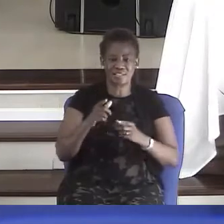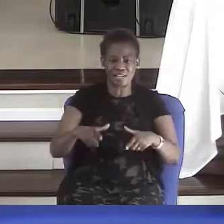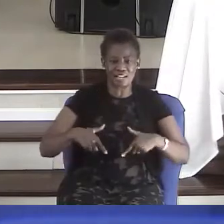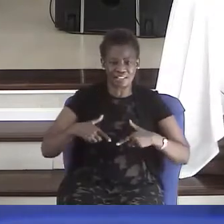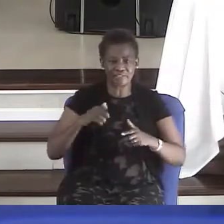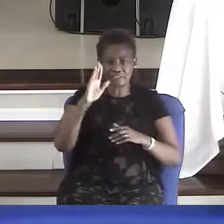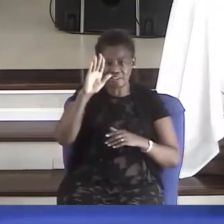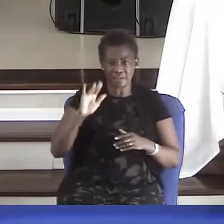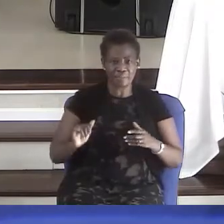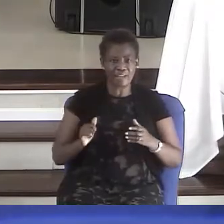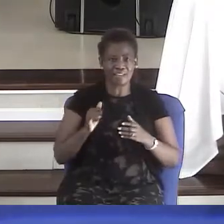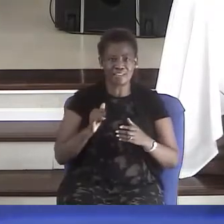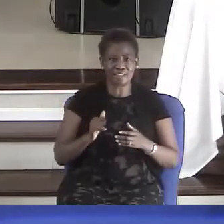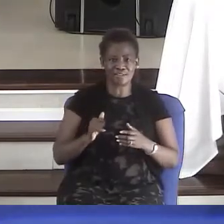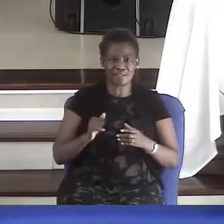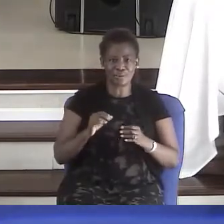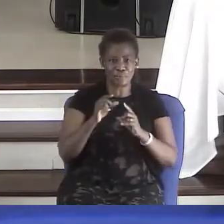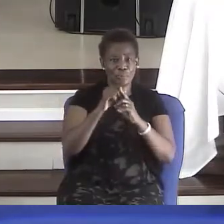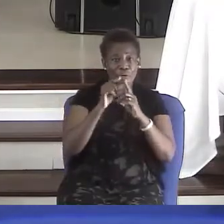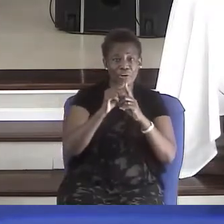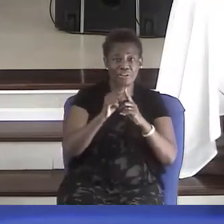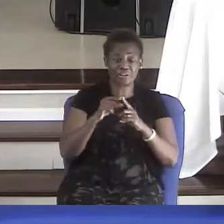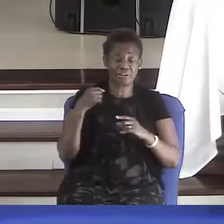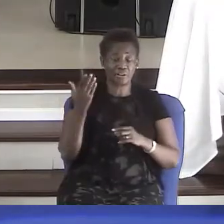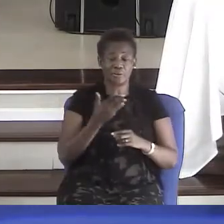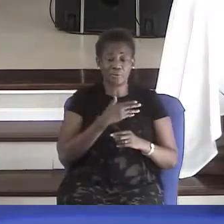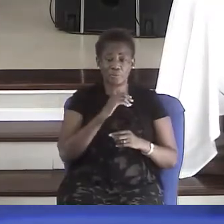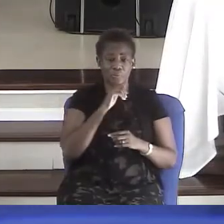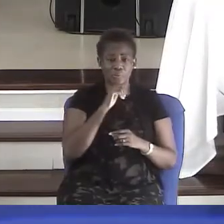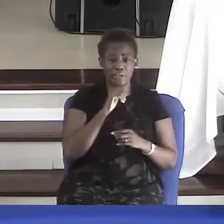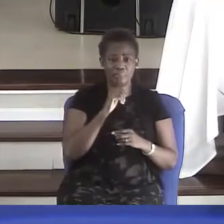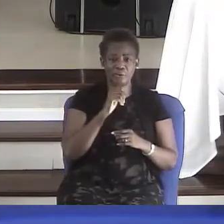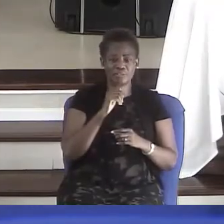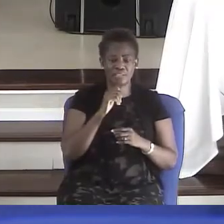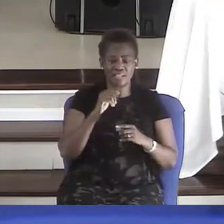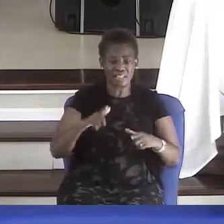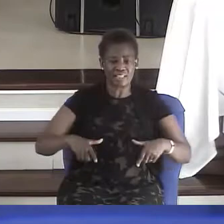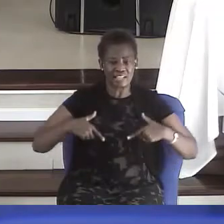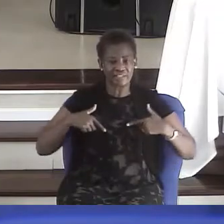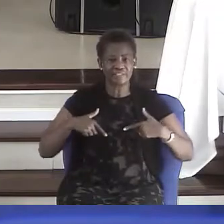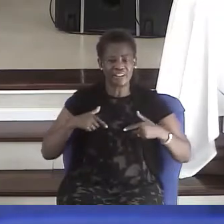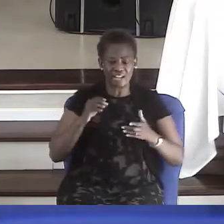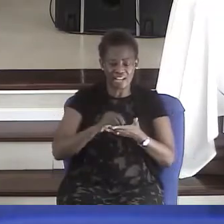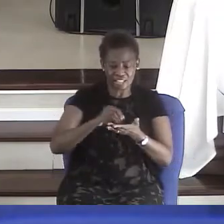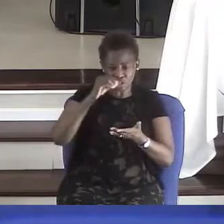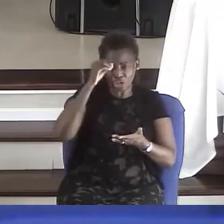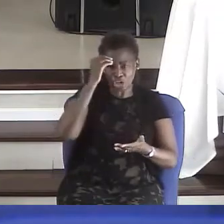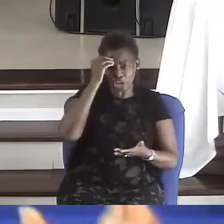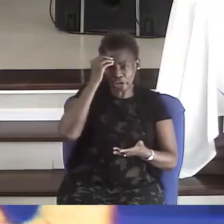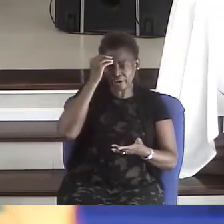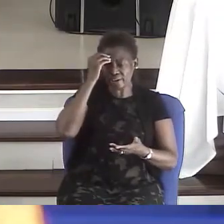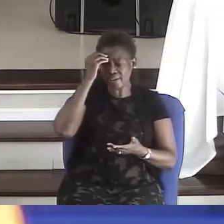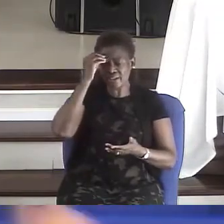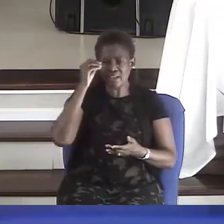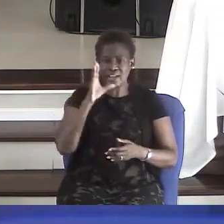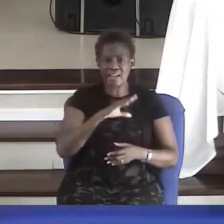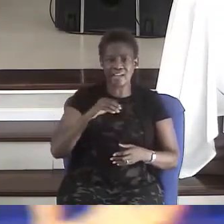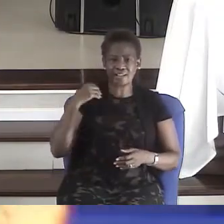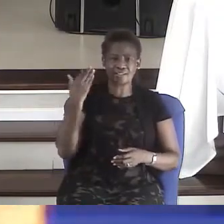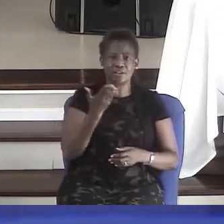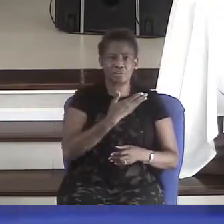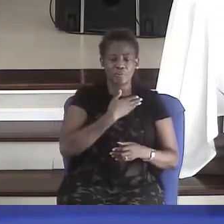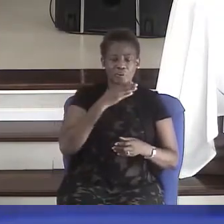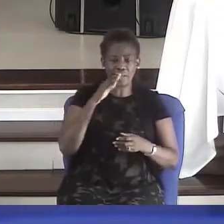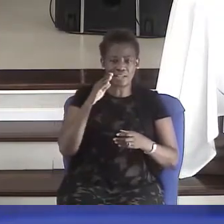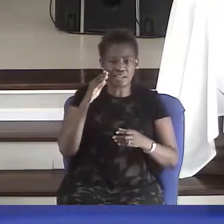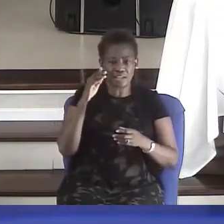only love it, but we must live it, and we must learn it, and we, brothers and sisters, must embrace it